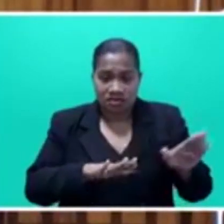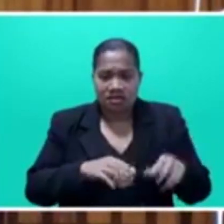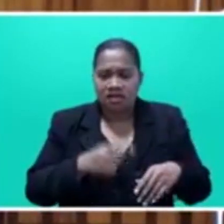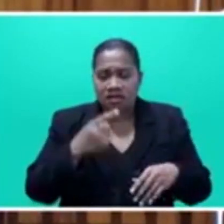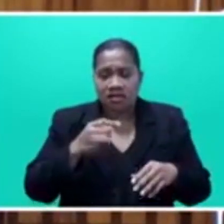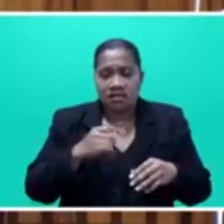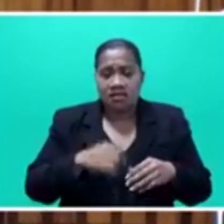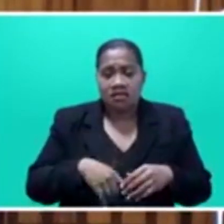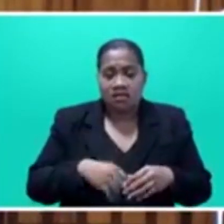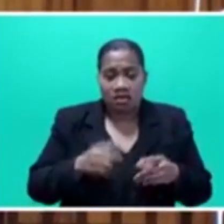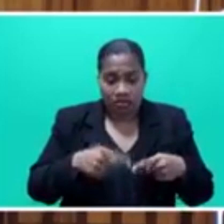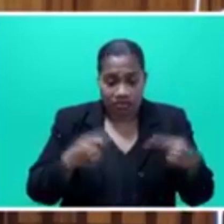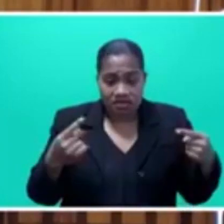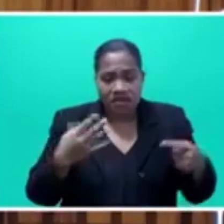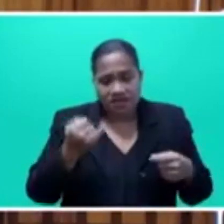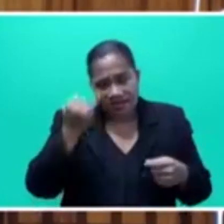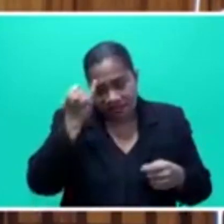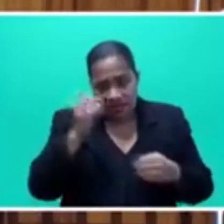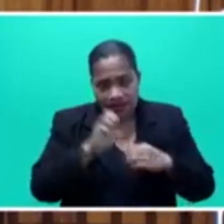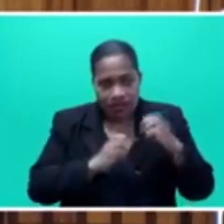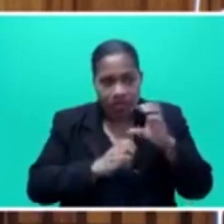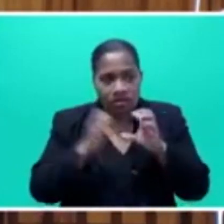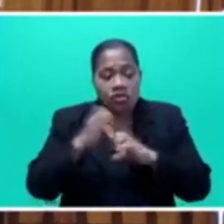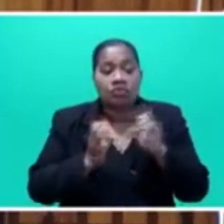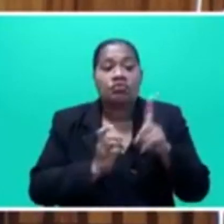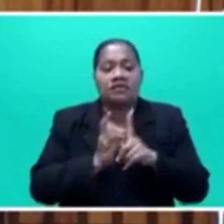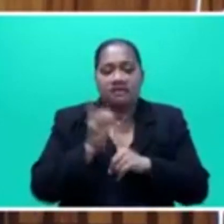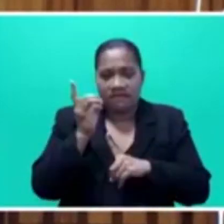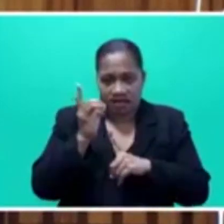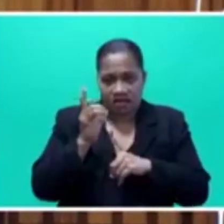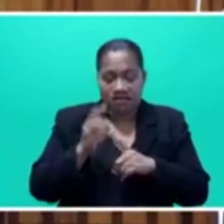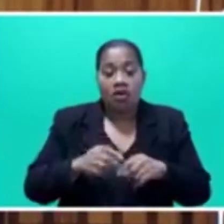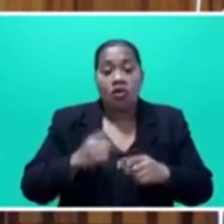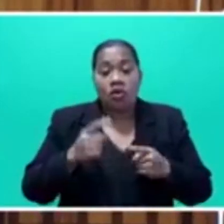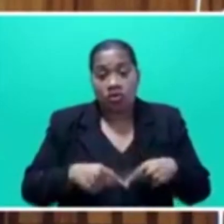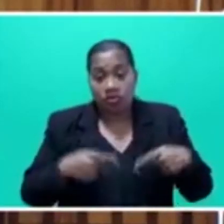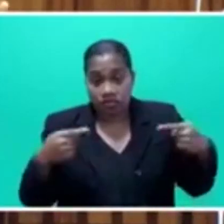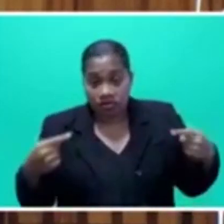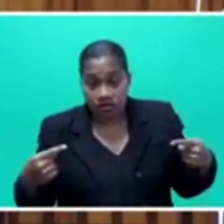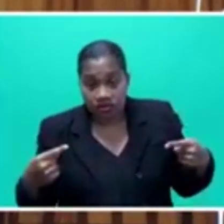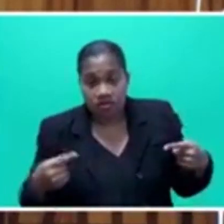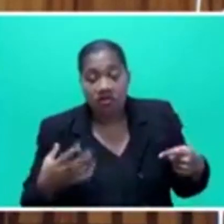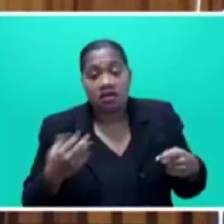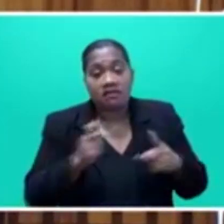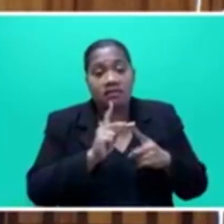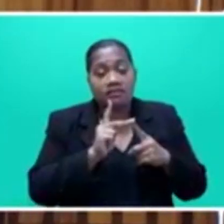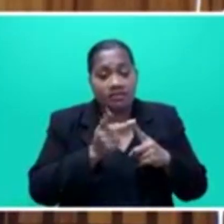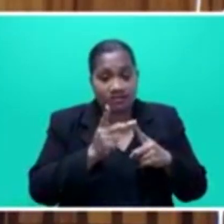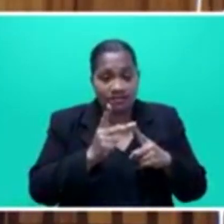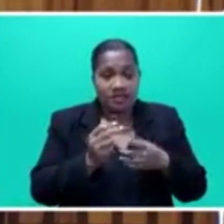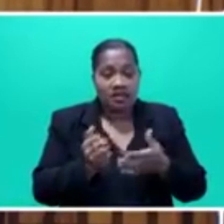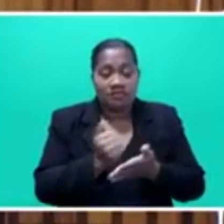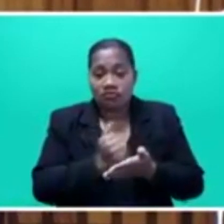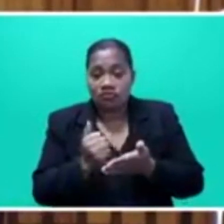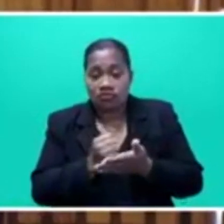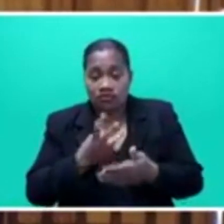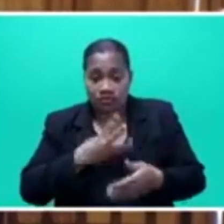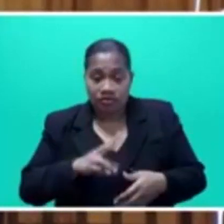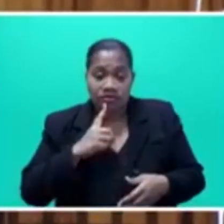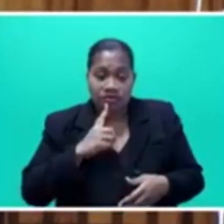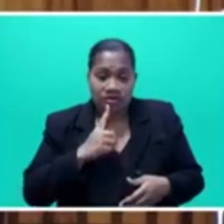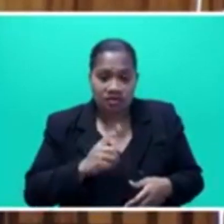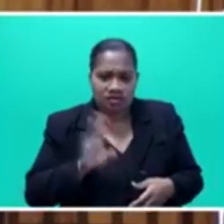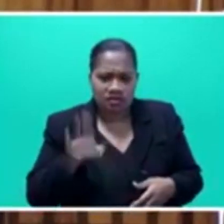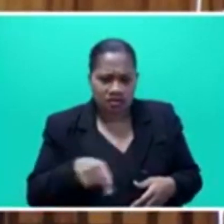intellectual capacity to actually develop those things. The opposition has the political and administrative will to say, look,